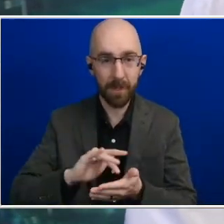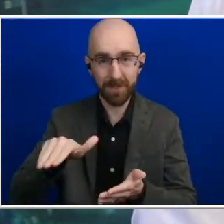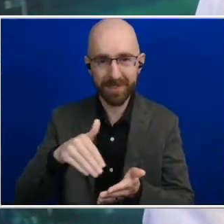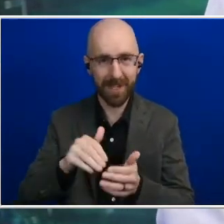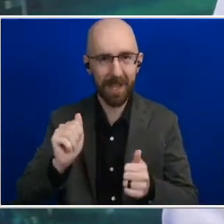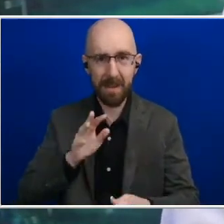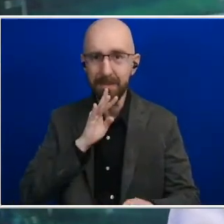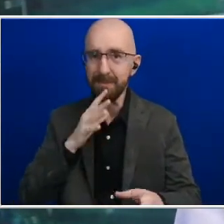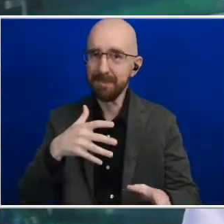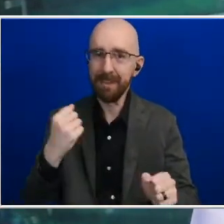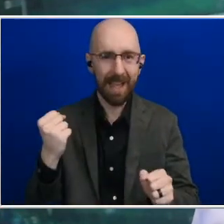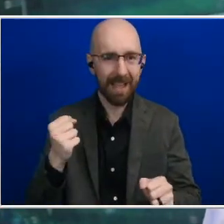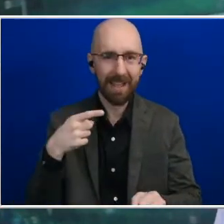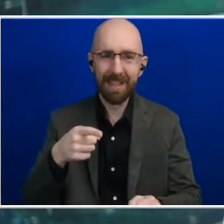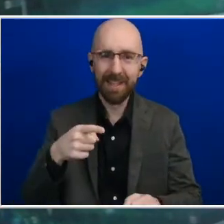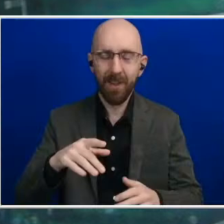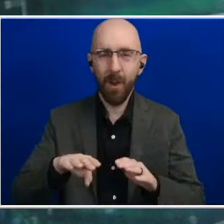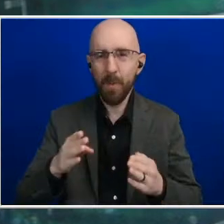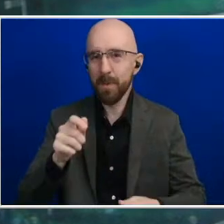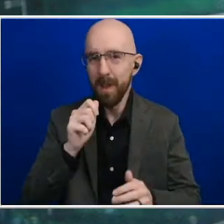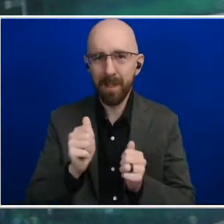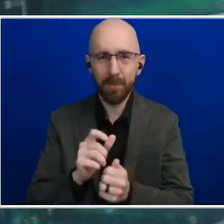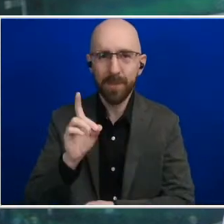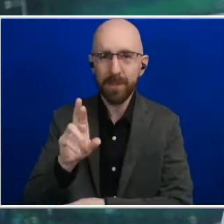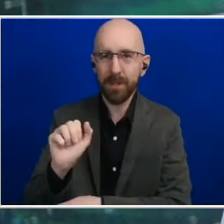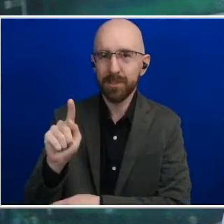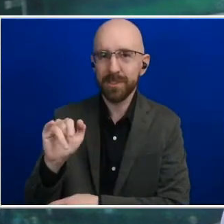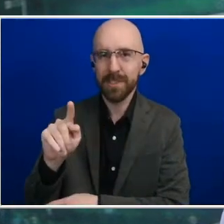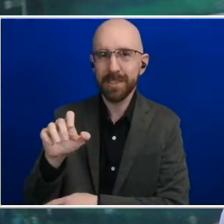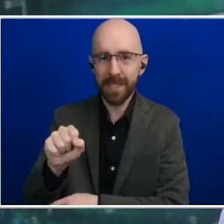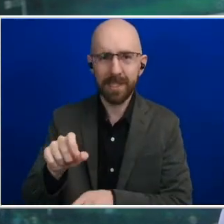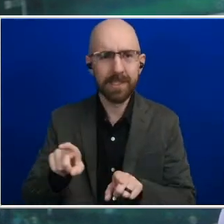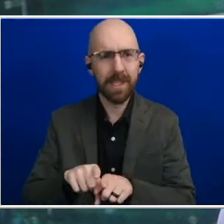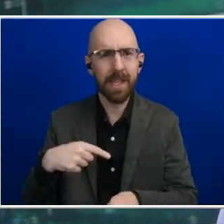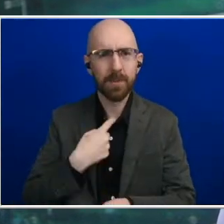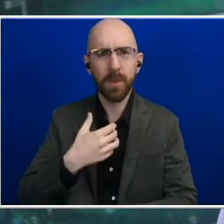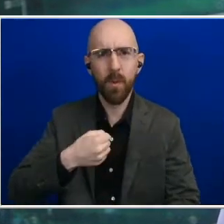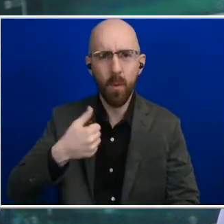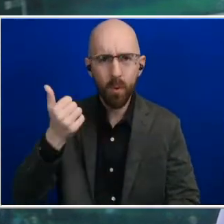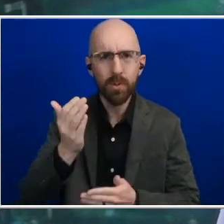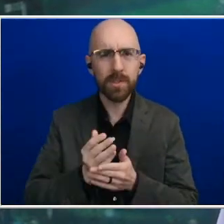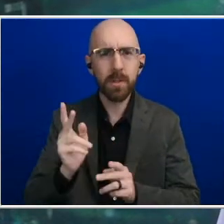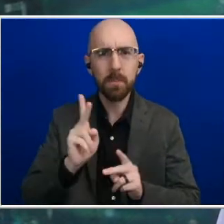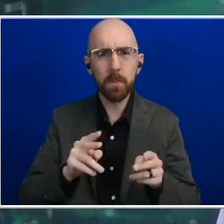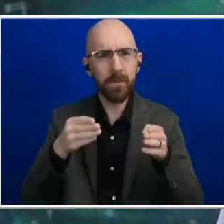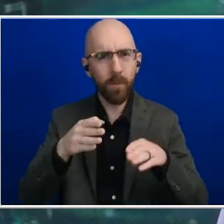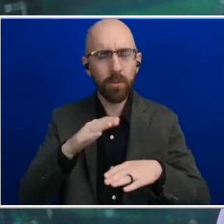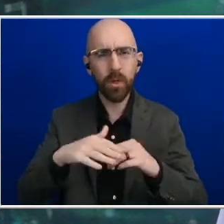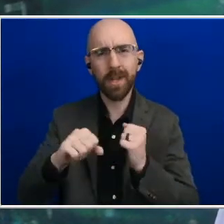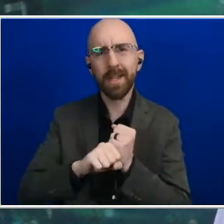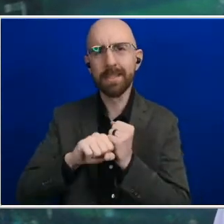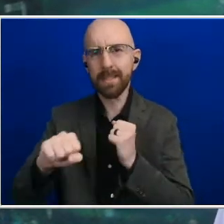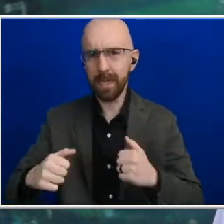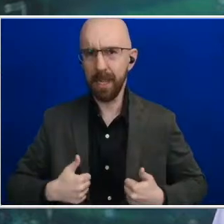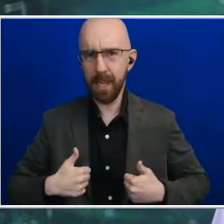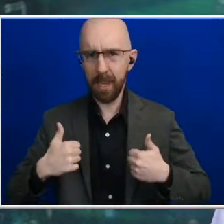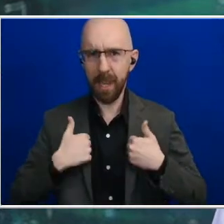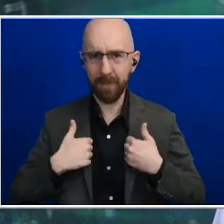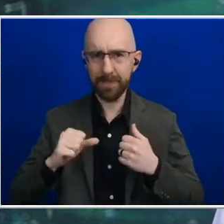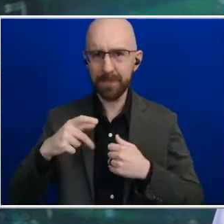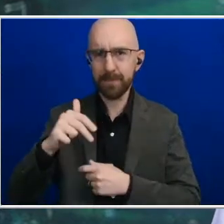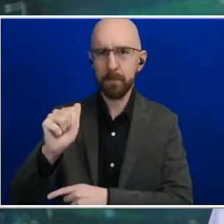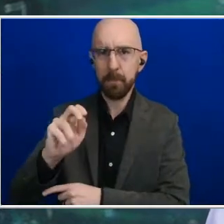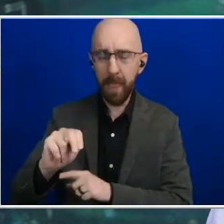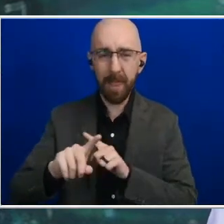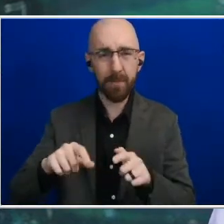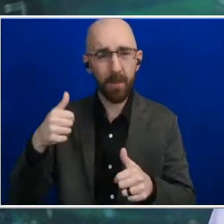Mics with Dr. Stites. As we age, some people focus on extending their lifespan, but remember, Spock didn't